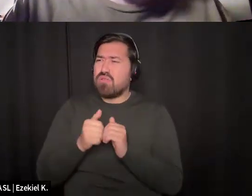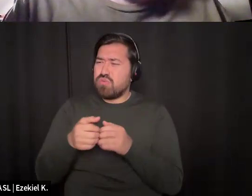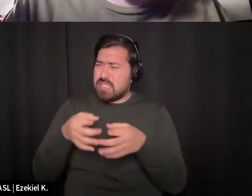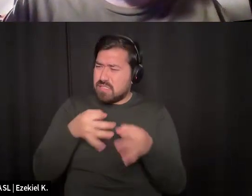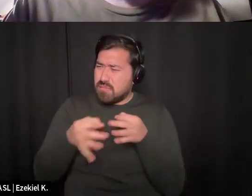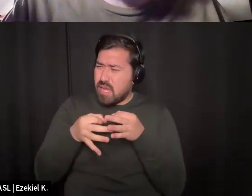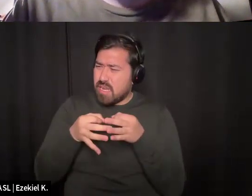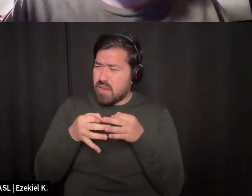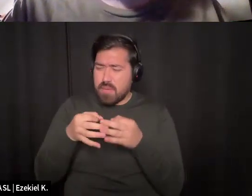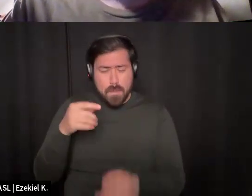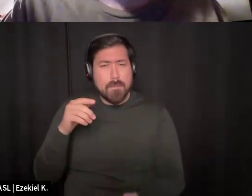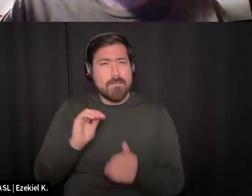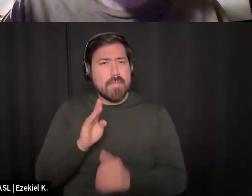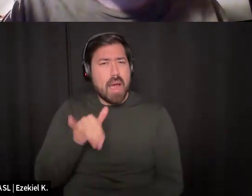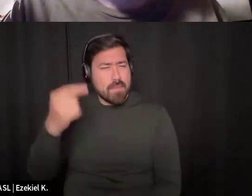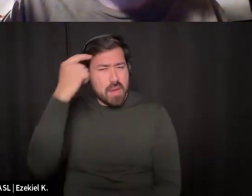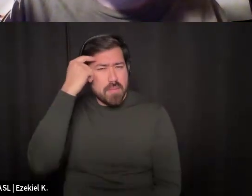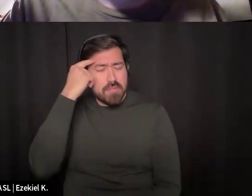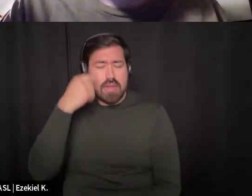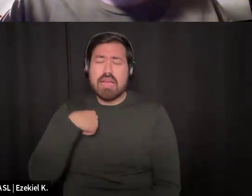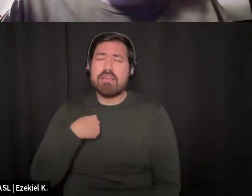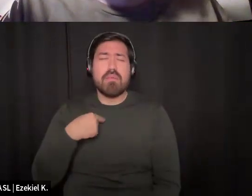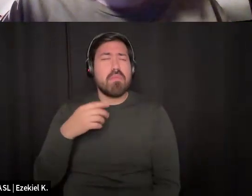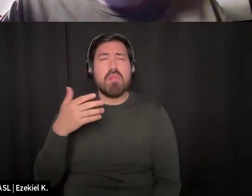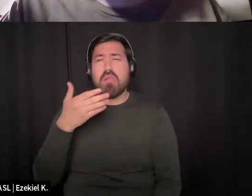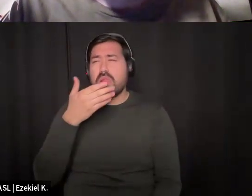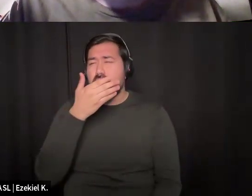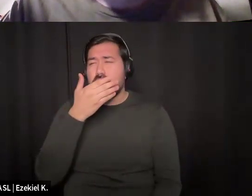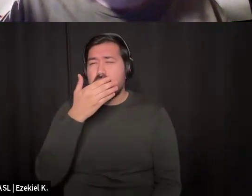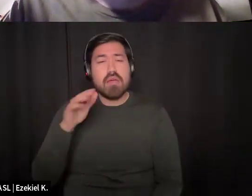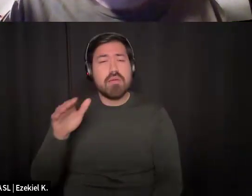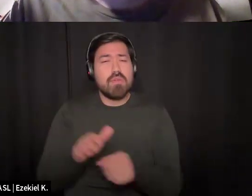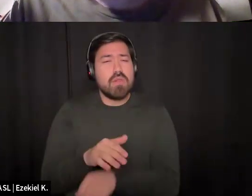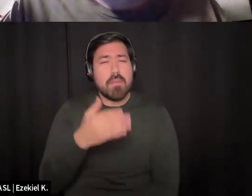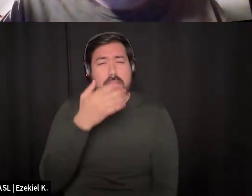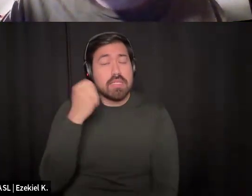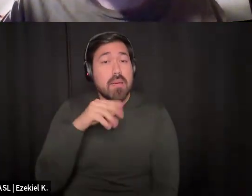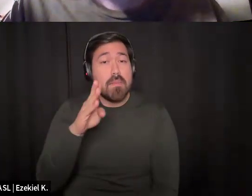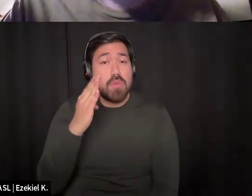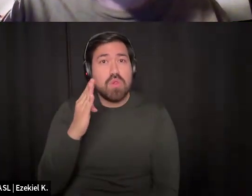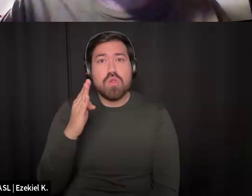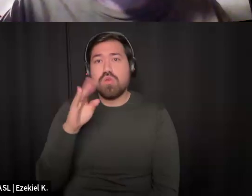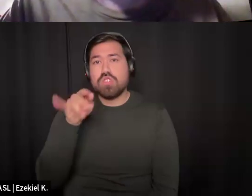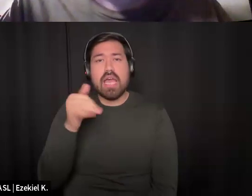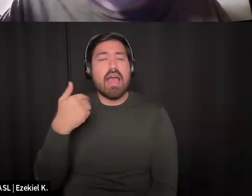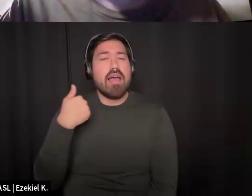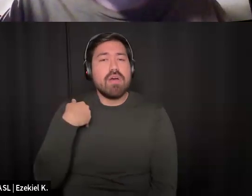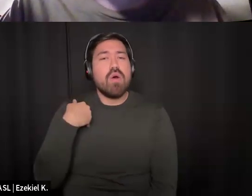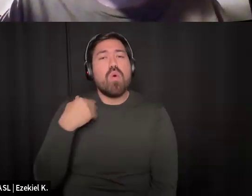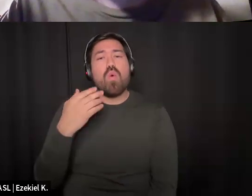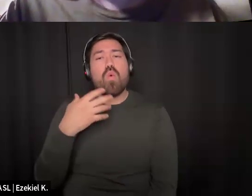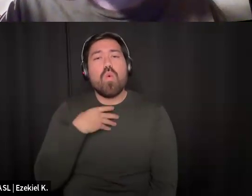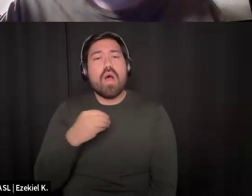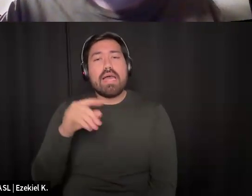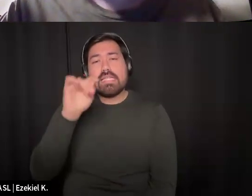And, it's like I completely missed the fact that, blue jays have white tips to their secondary